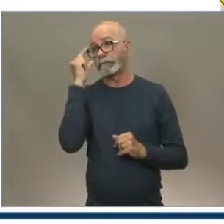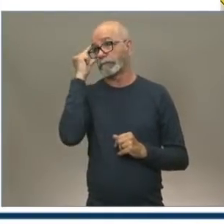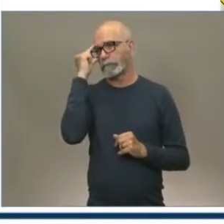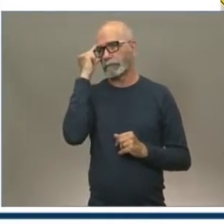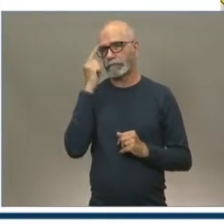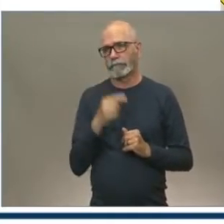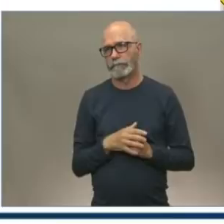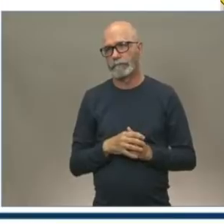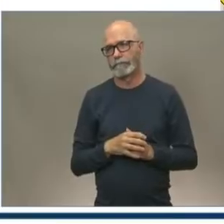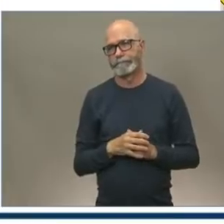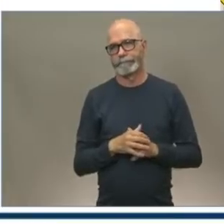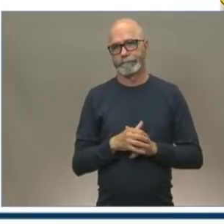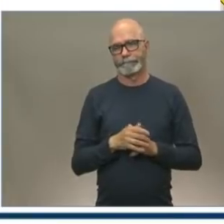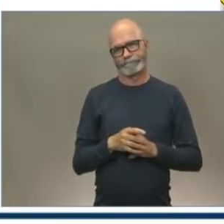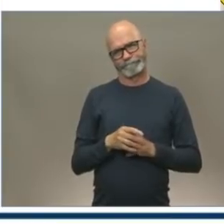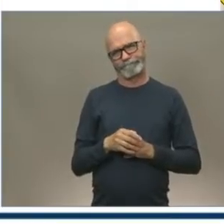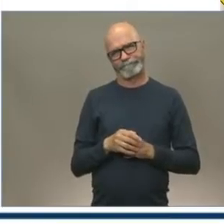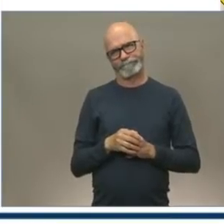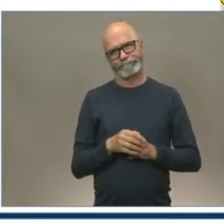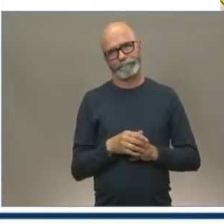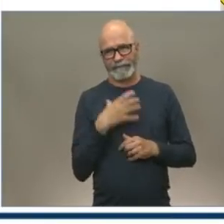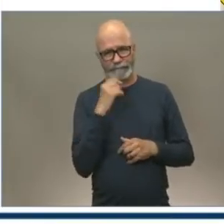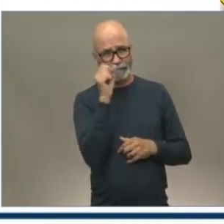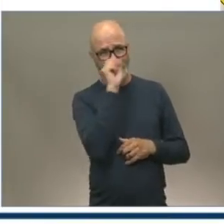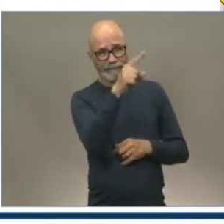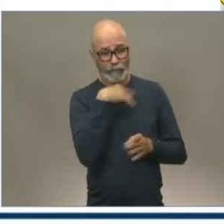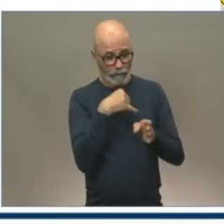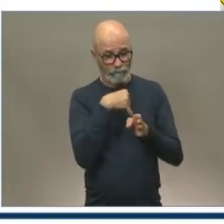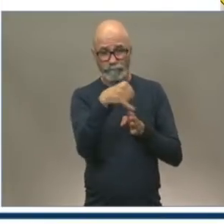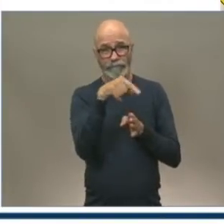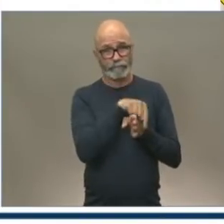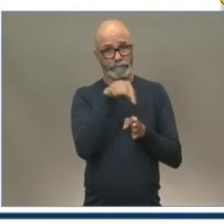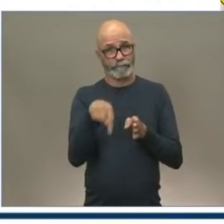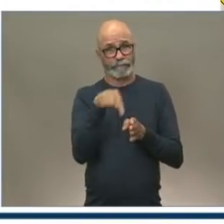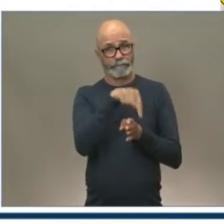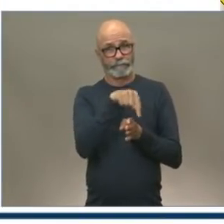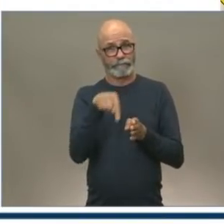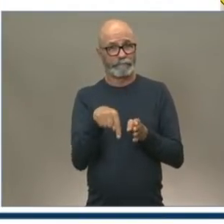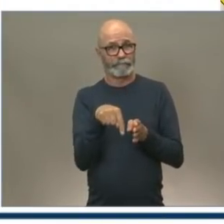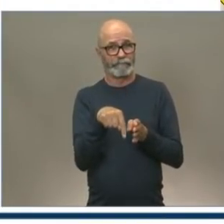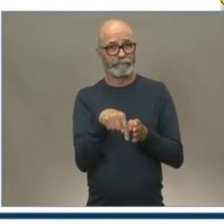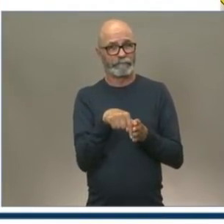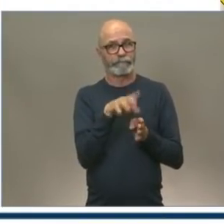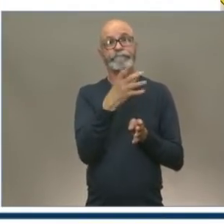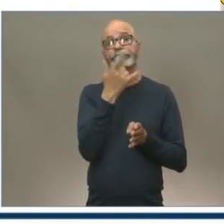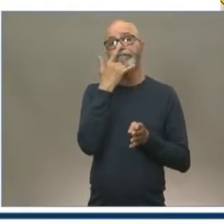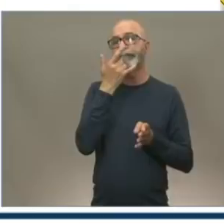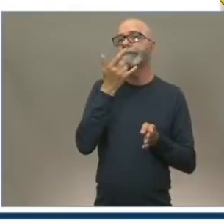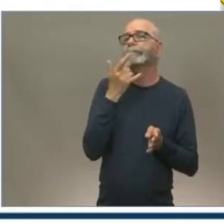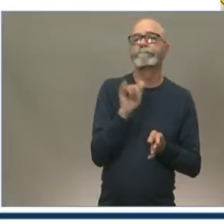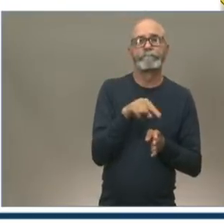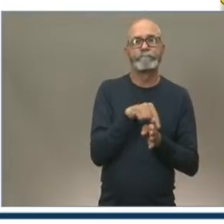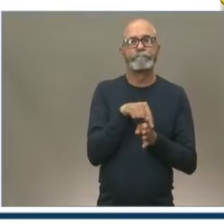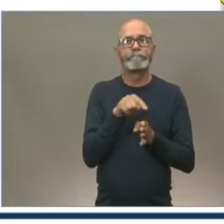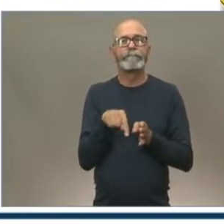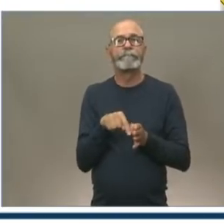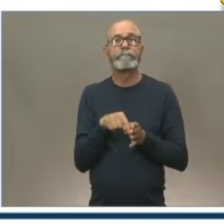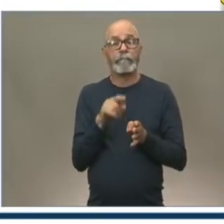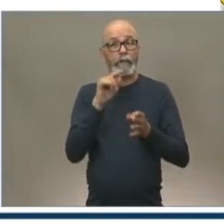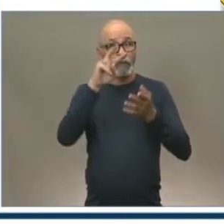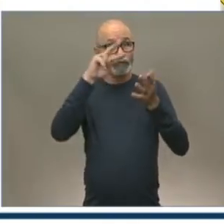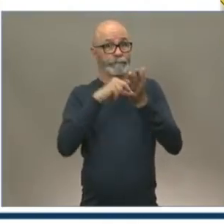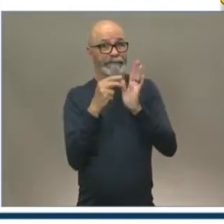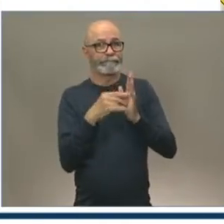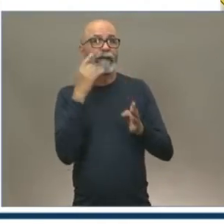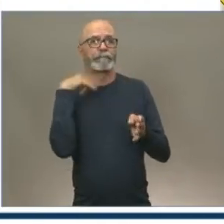to learn a little bit more about these border measures. What will that process look like crossing the border on land or at the airport?